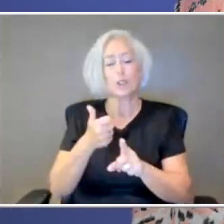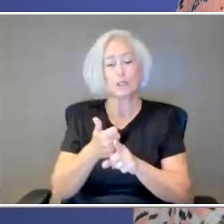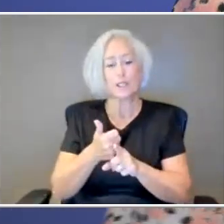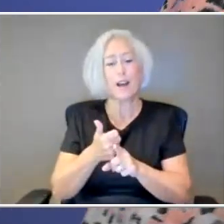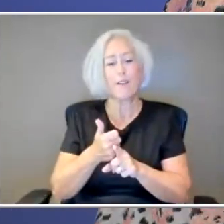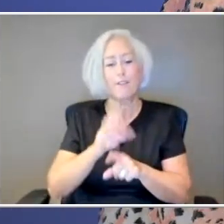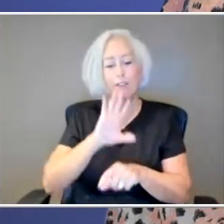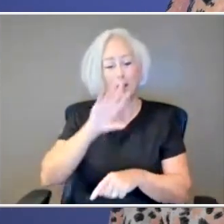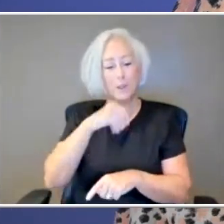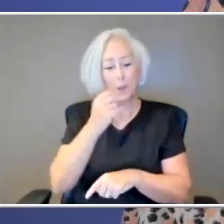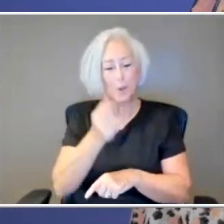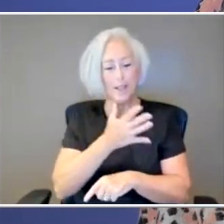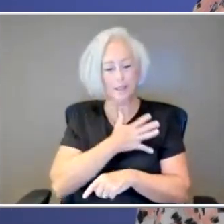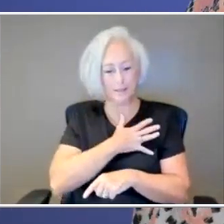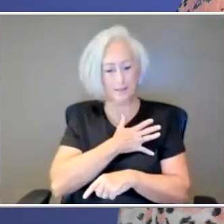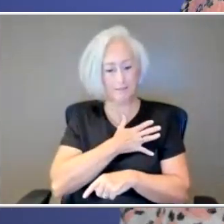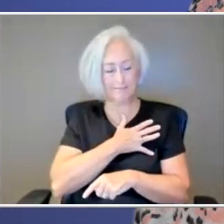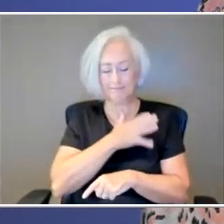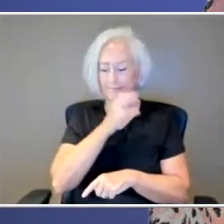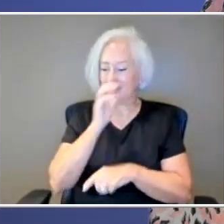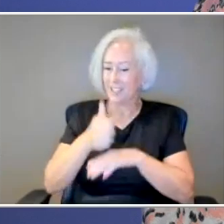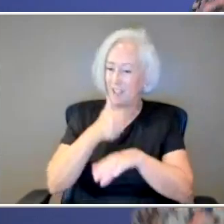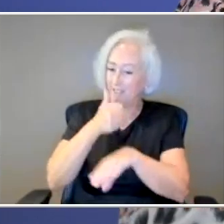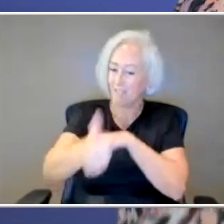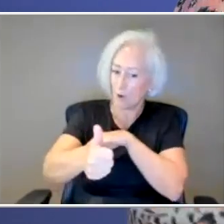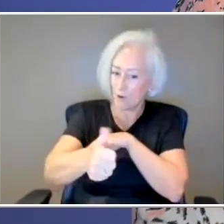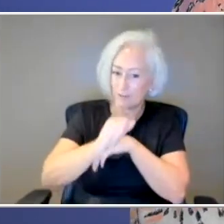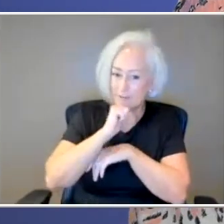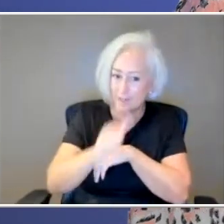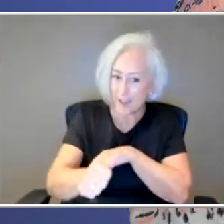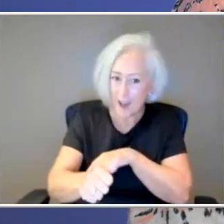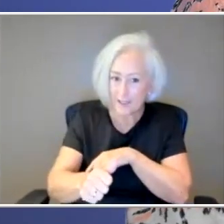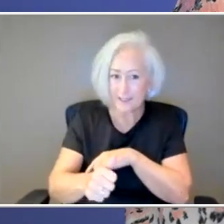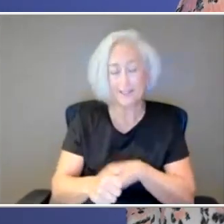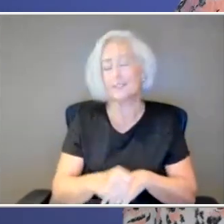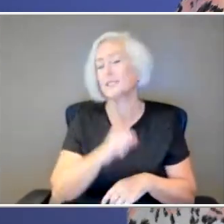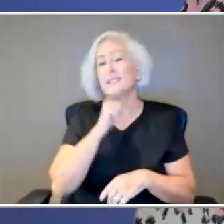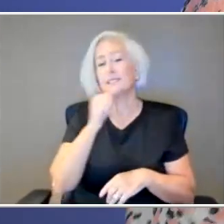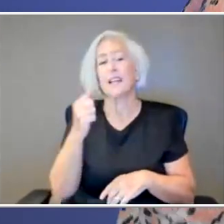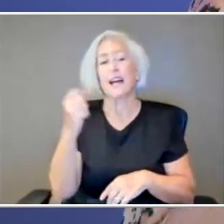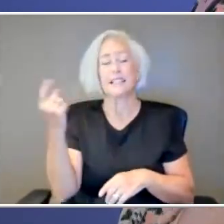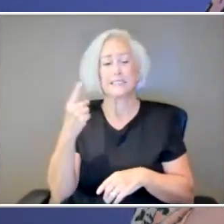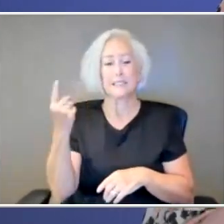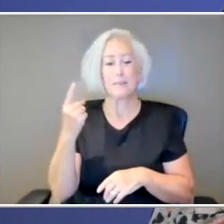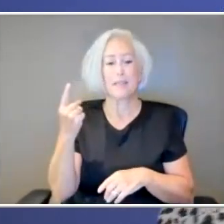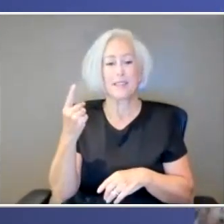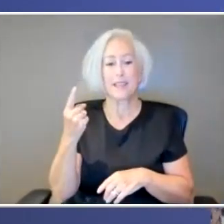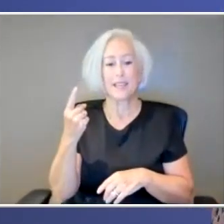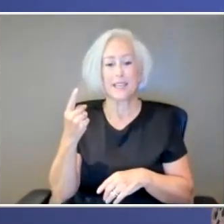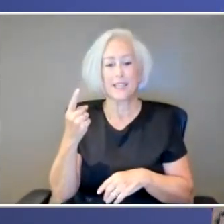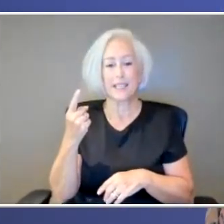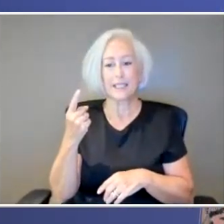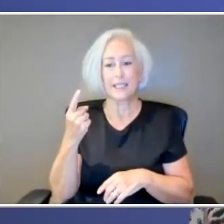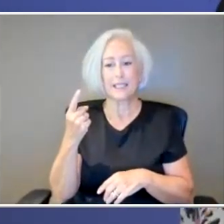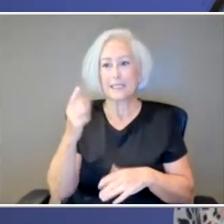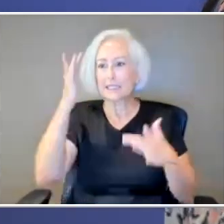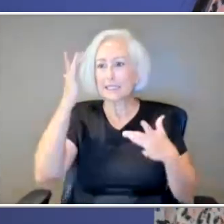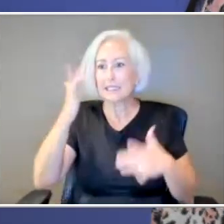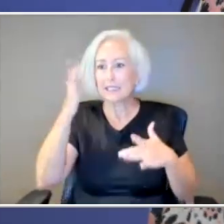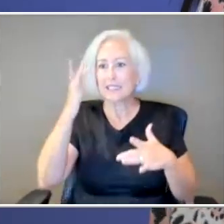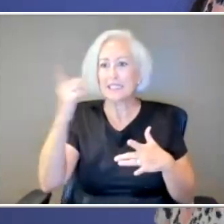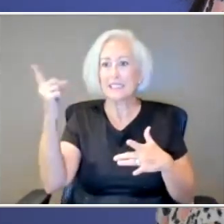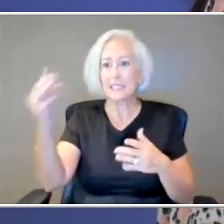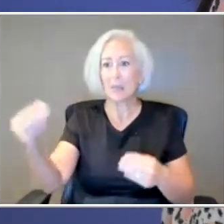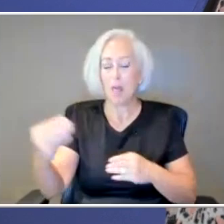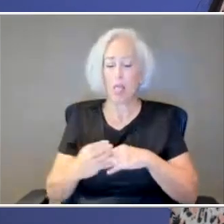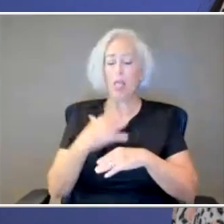this is not your fault. This is not something that, like it's not like a disease that someone gave to you, or, it's